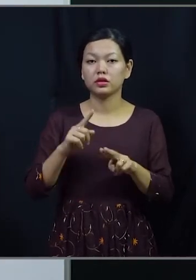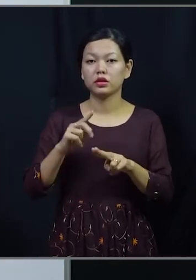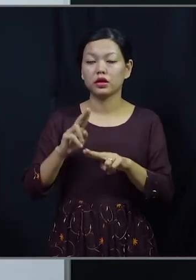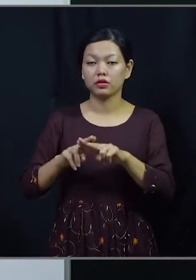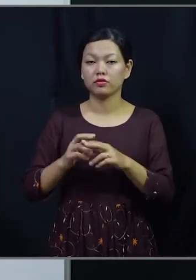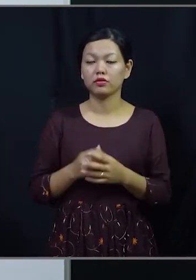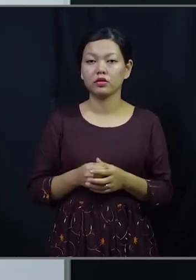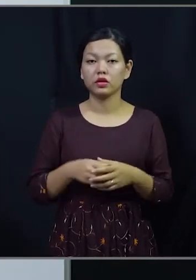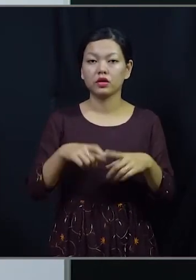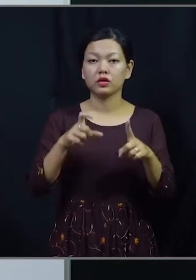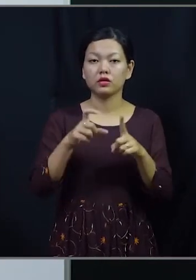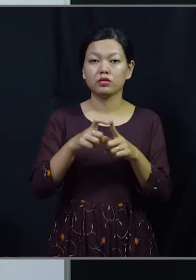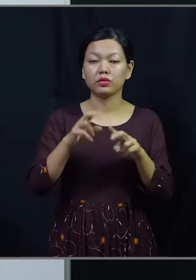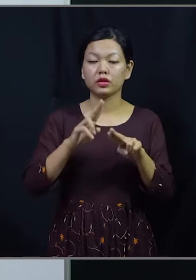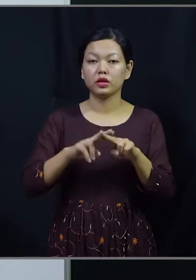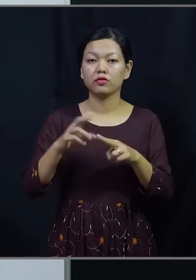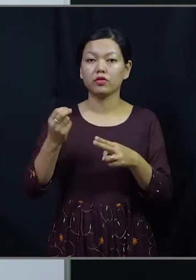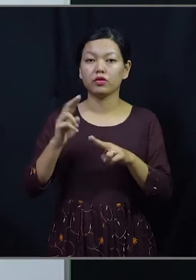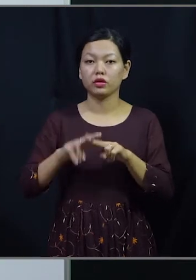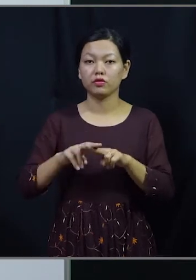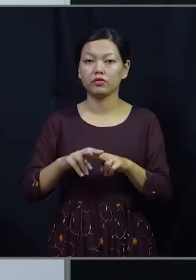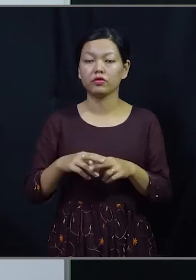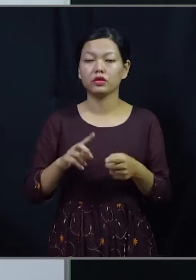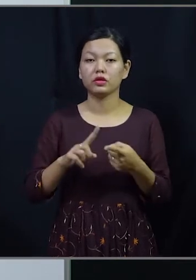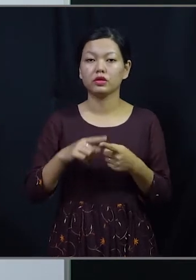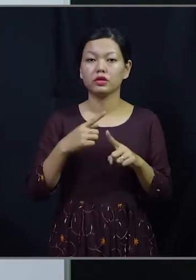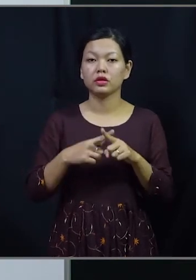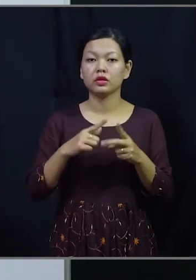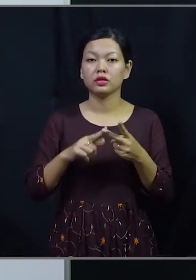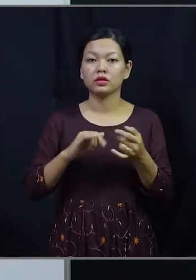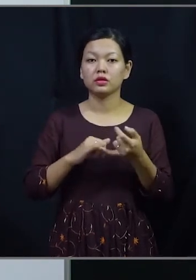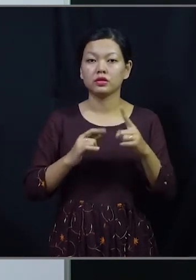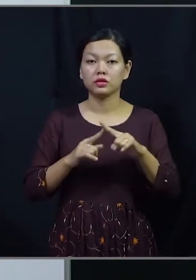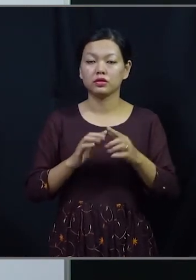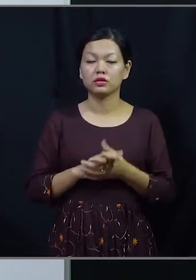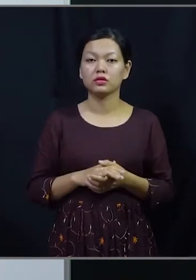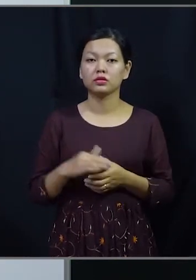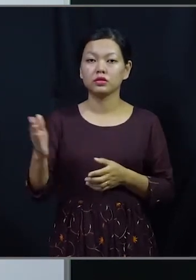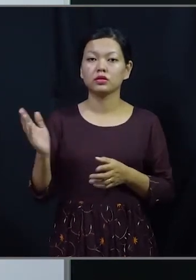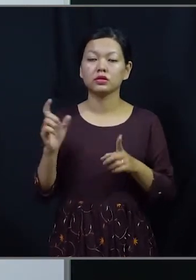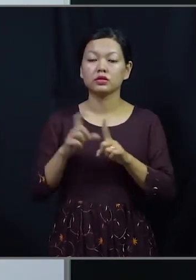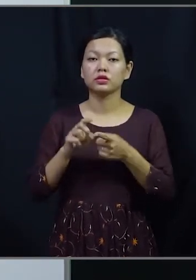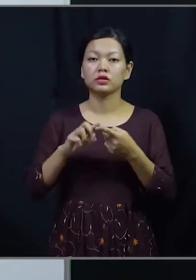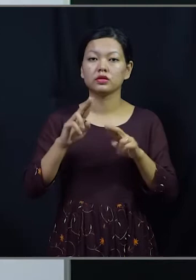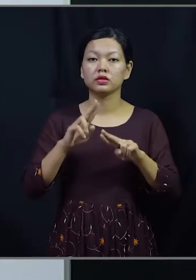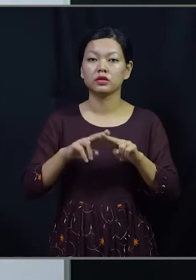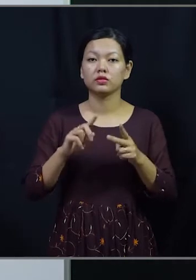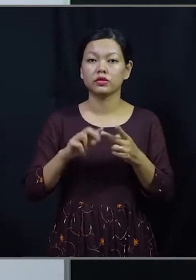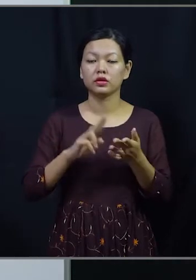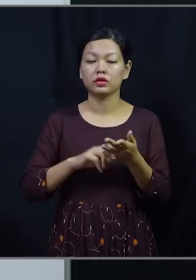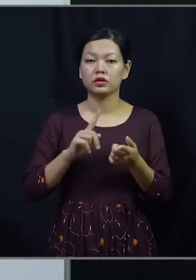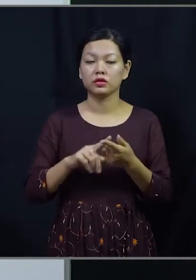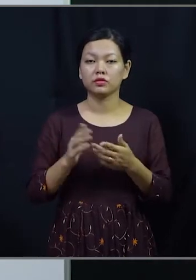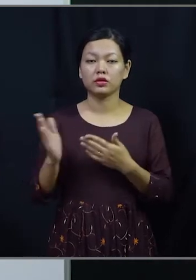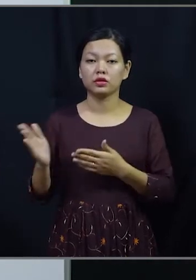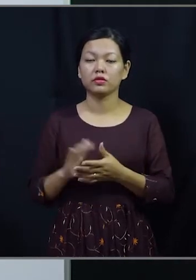domain f, then f of f exists. Okay, we are defining on the same set. This f of